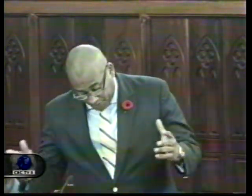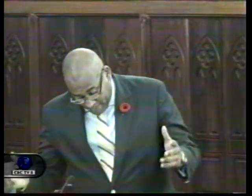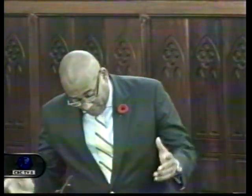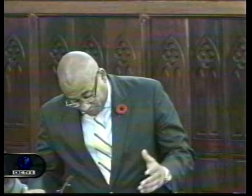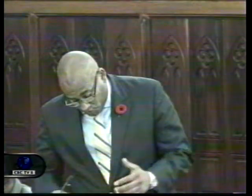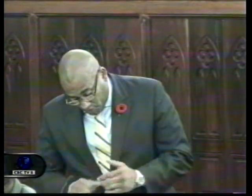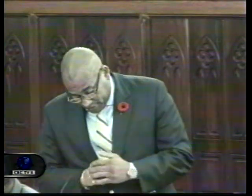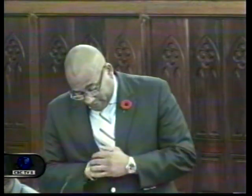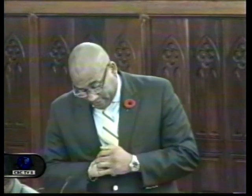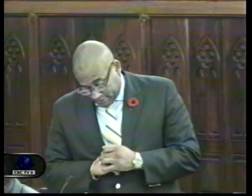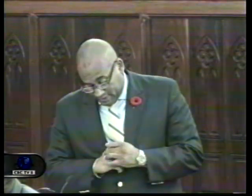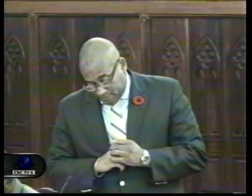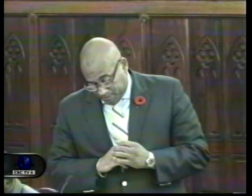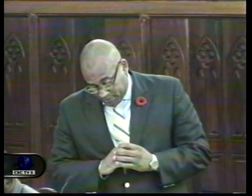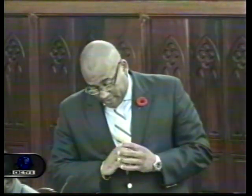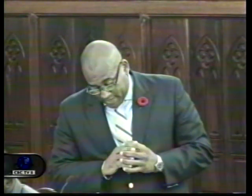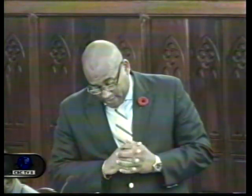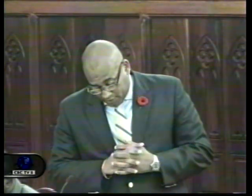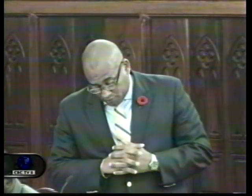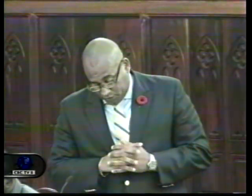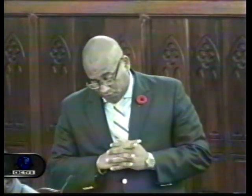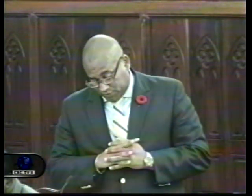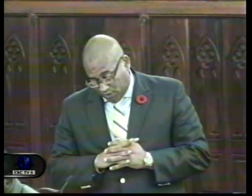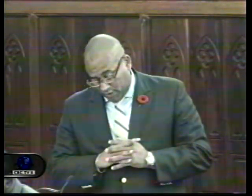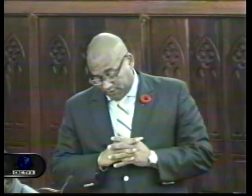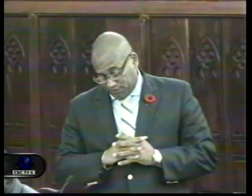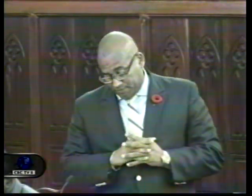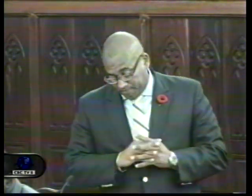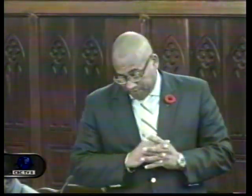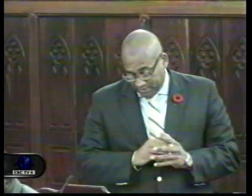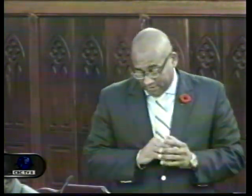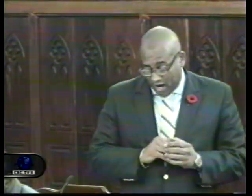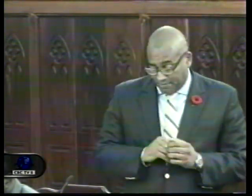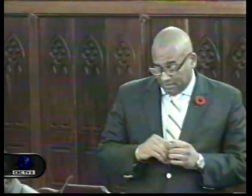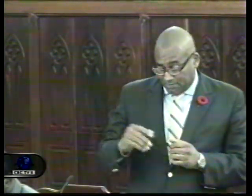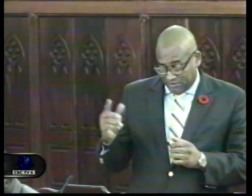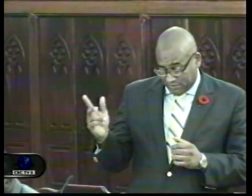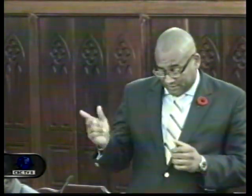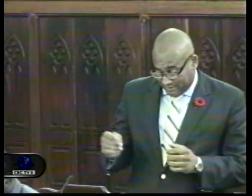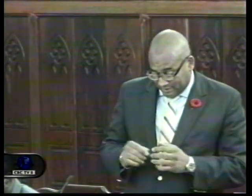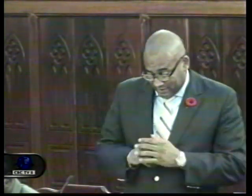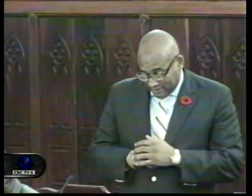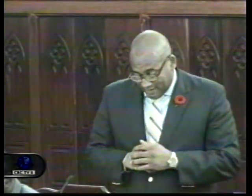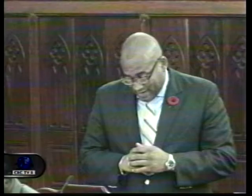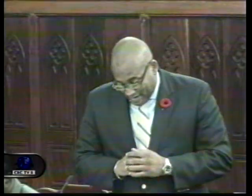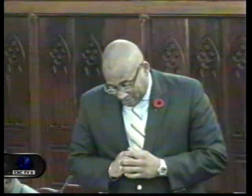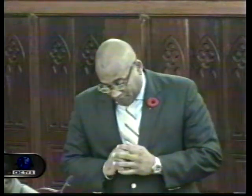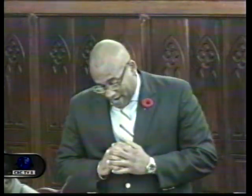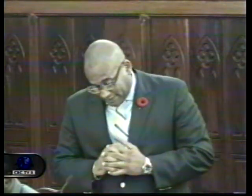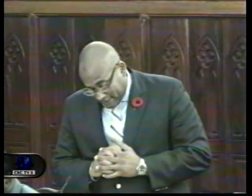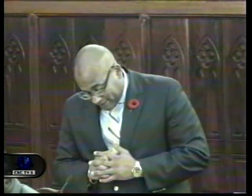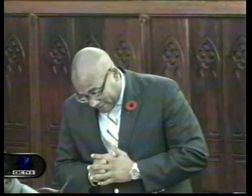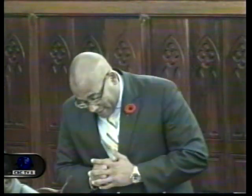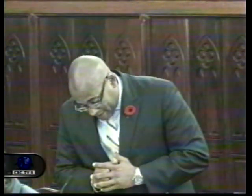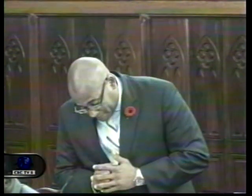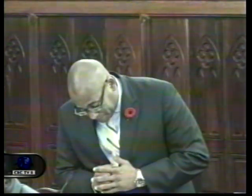Apart from that, of course, there's the reduced costs from carbon emissions, and the